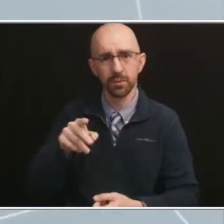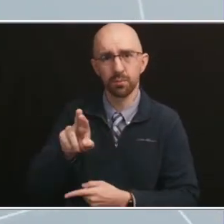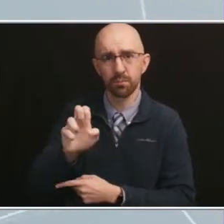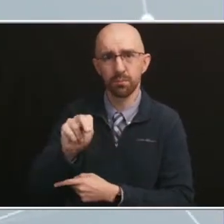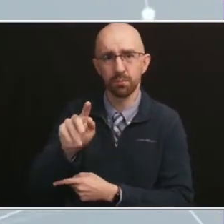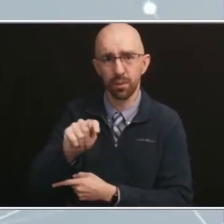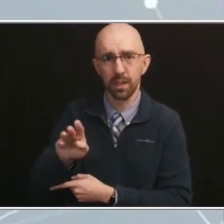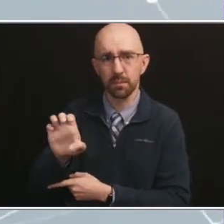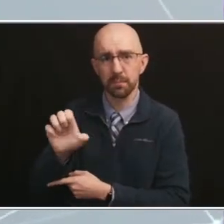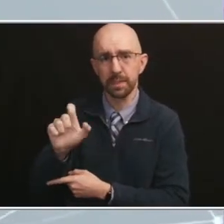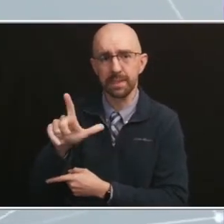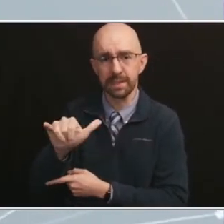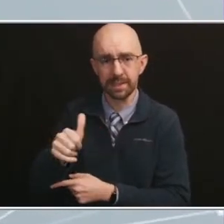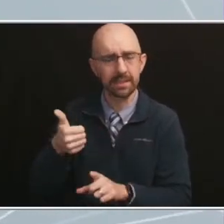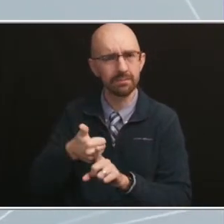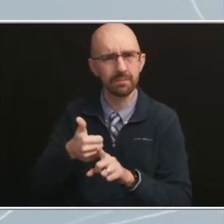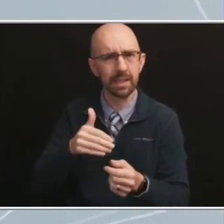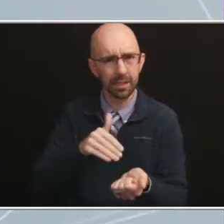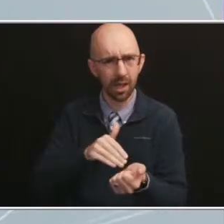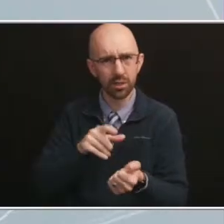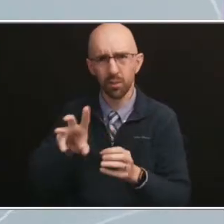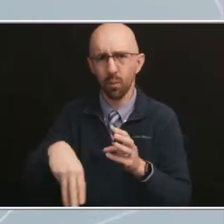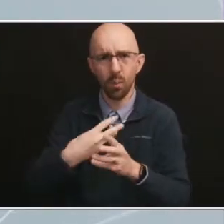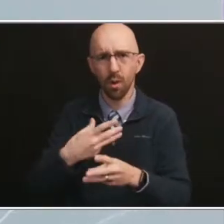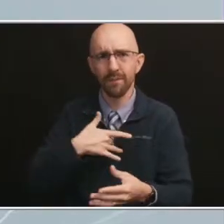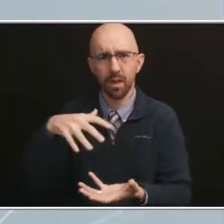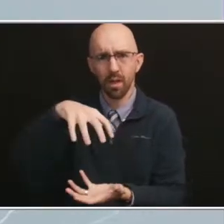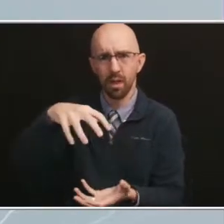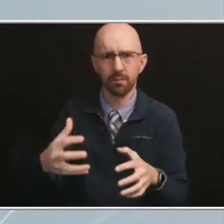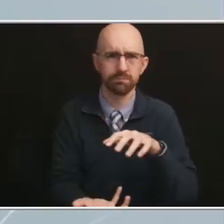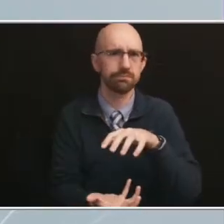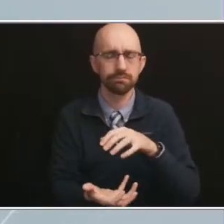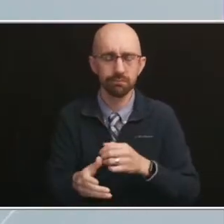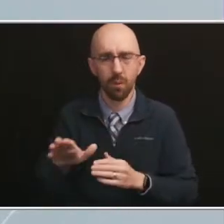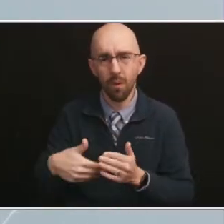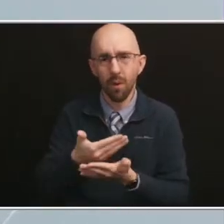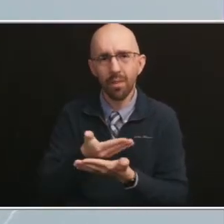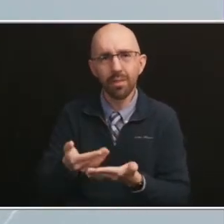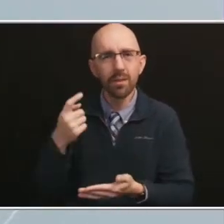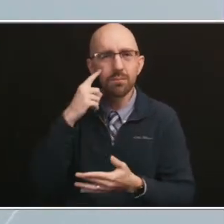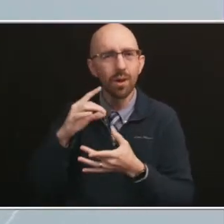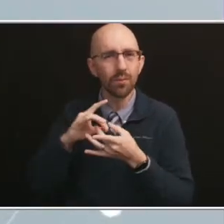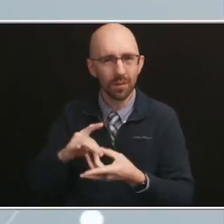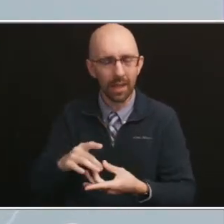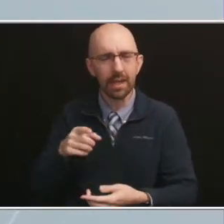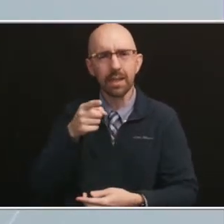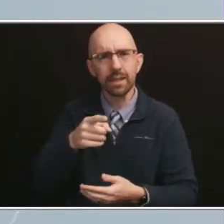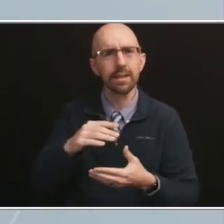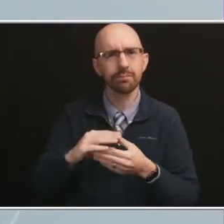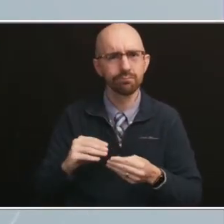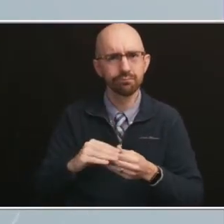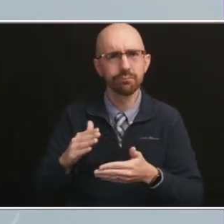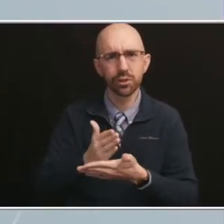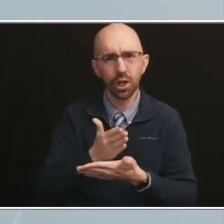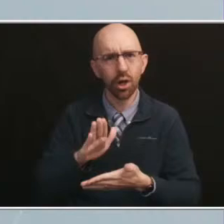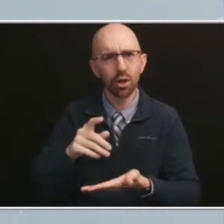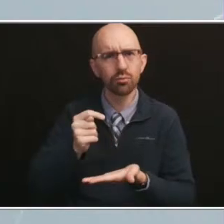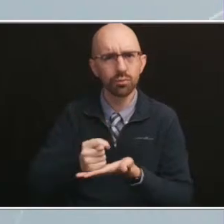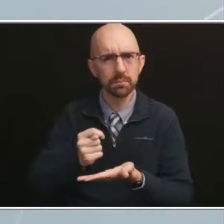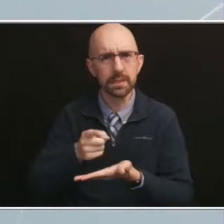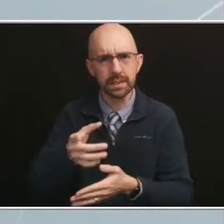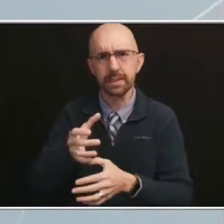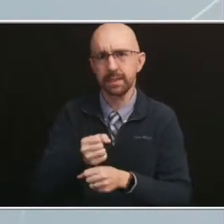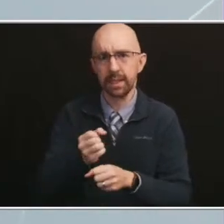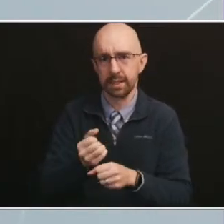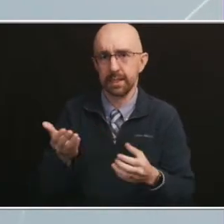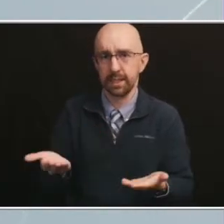doctor himself, his whole world was upended. On today's All Things Brain Health, Brent shares the treatment that he's getting here at